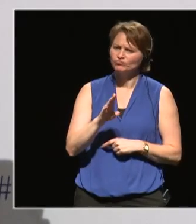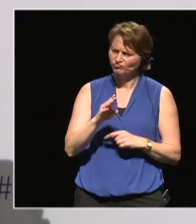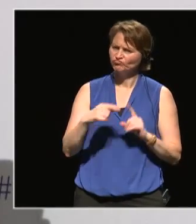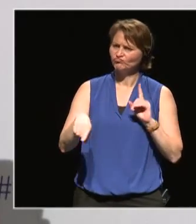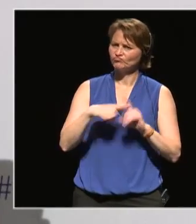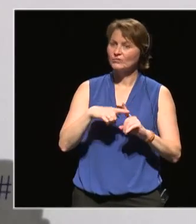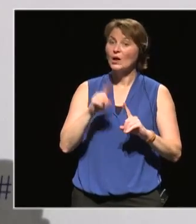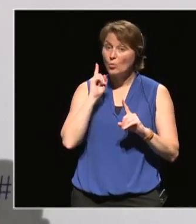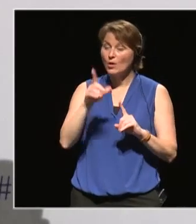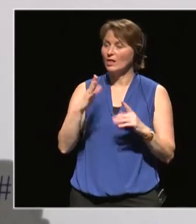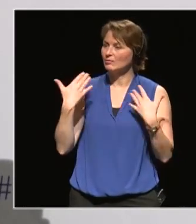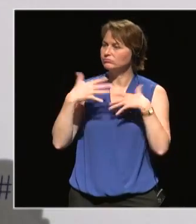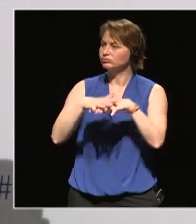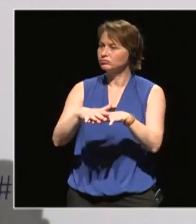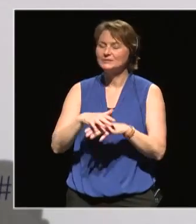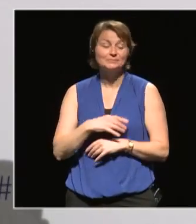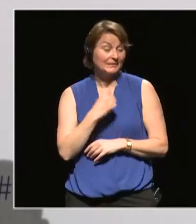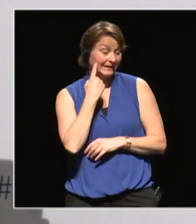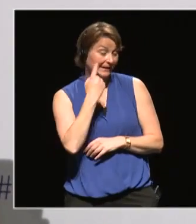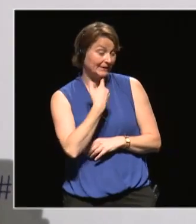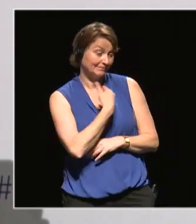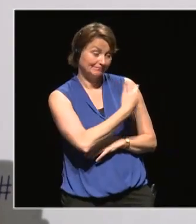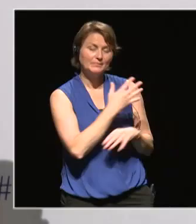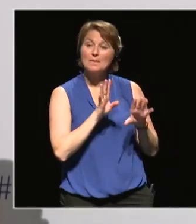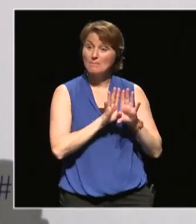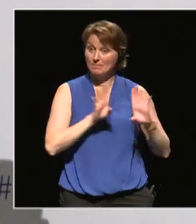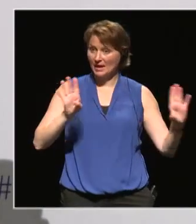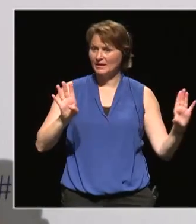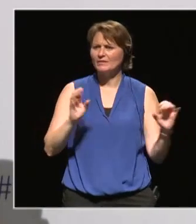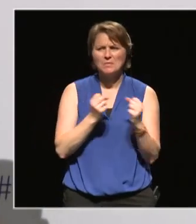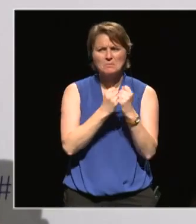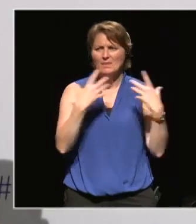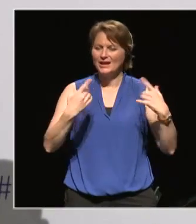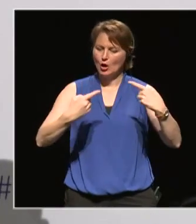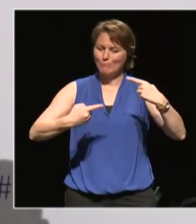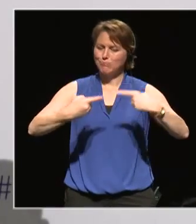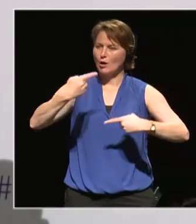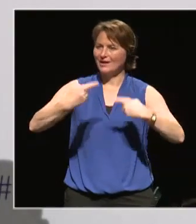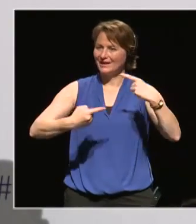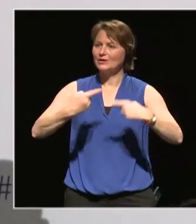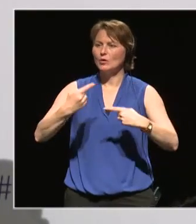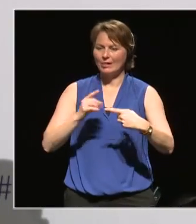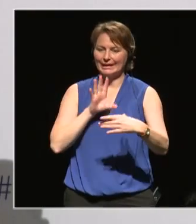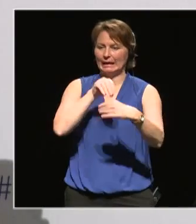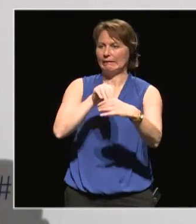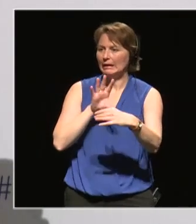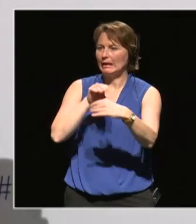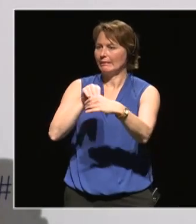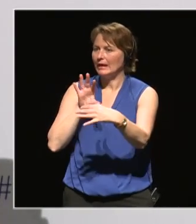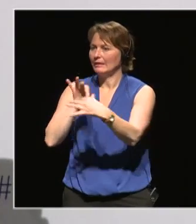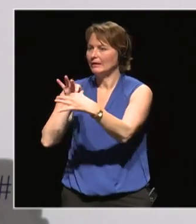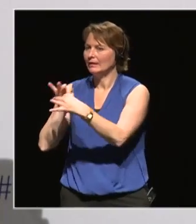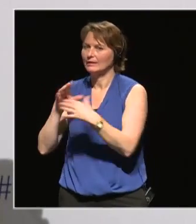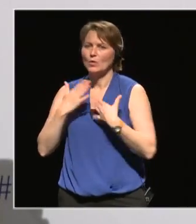think that what I also heard from the panelists here is that there is a lot of political buy-in on these INDCs. And I think that's